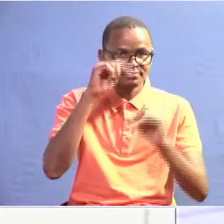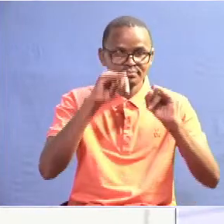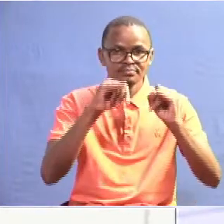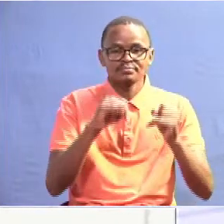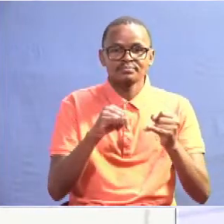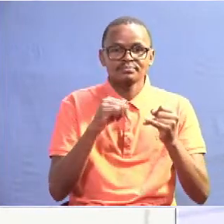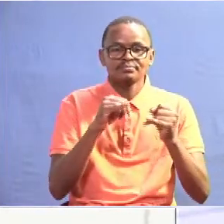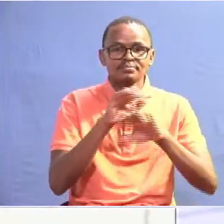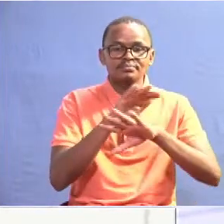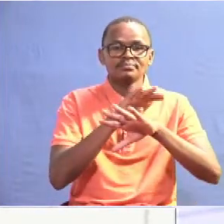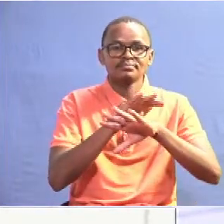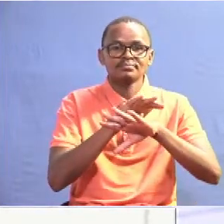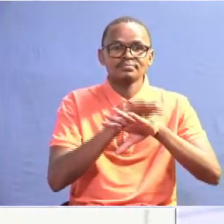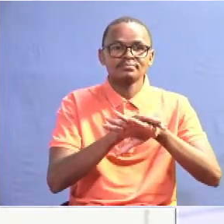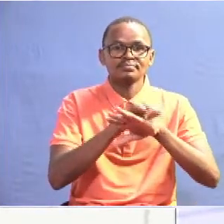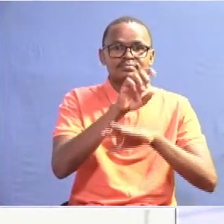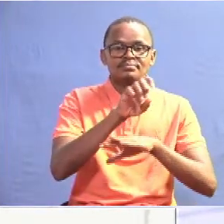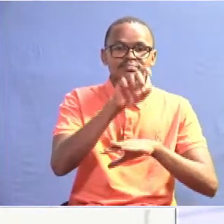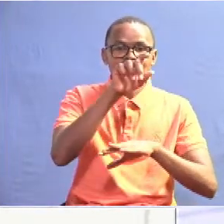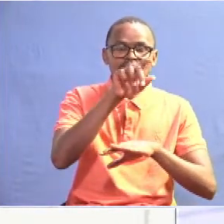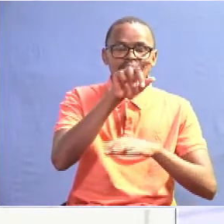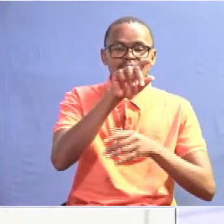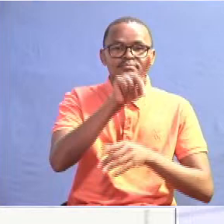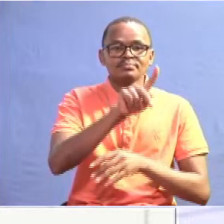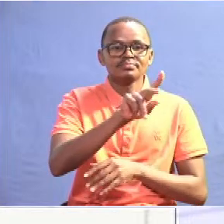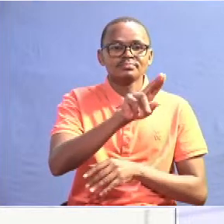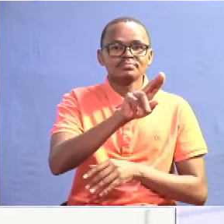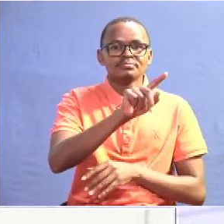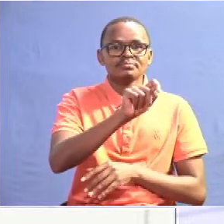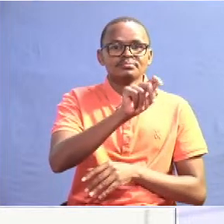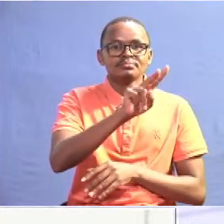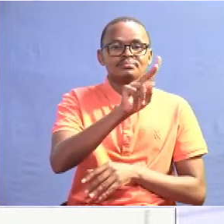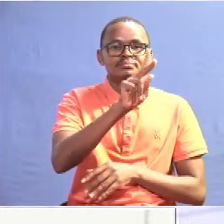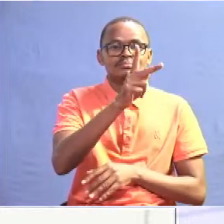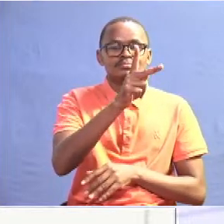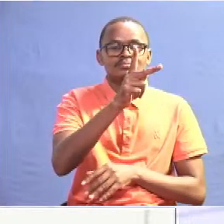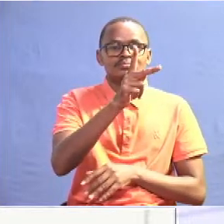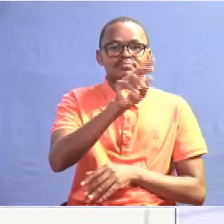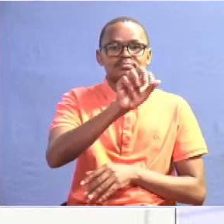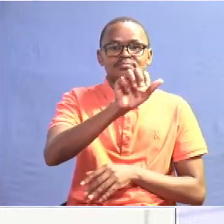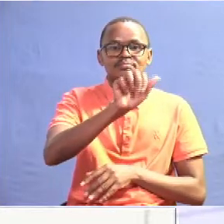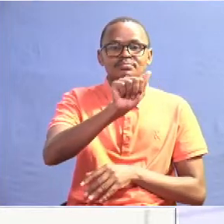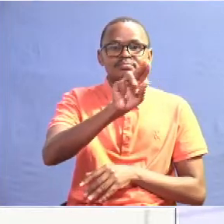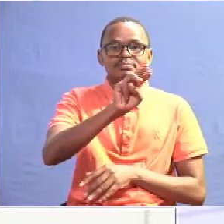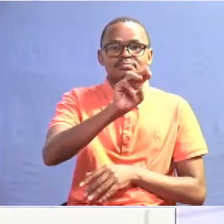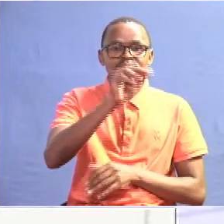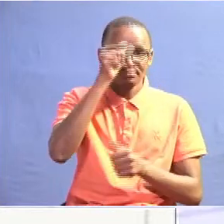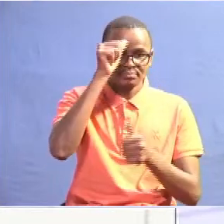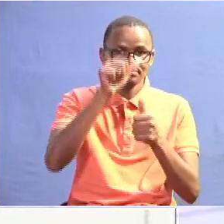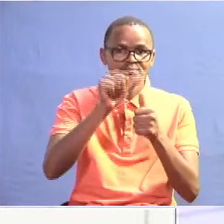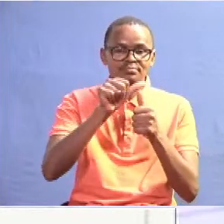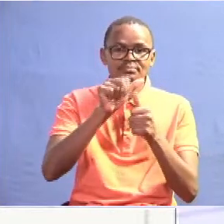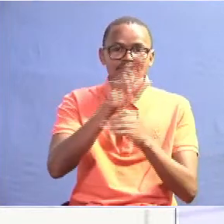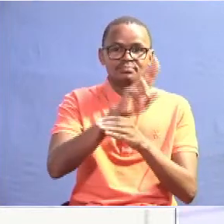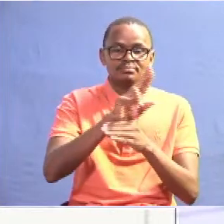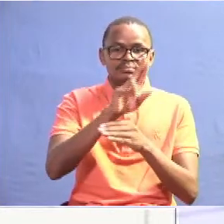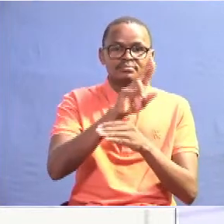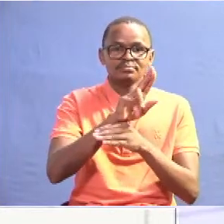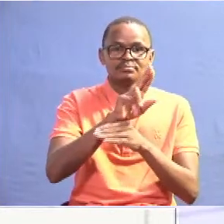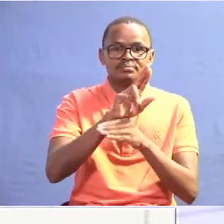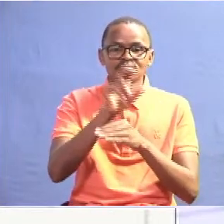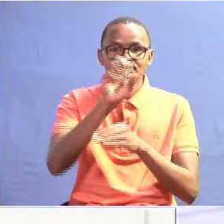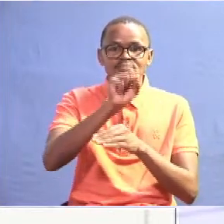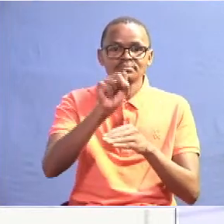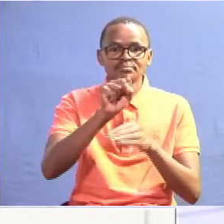broadcast on our X platform at KUTV_Kenya at Auma Events. Remember to use the hashtag State of the